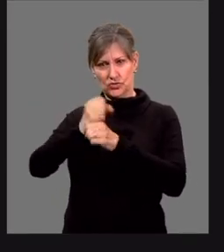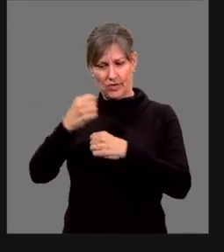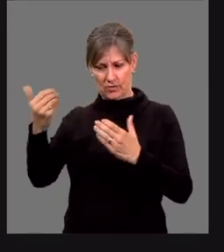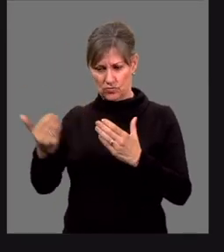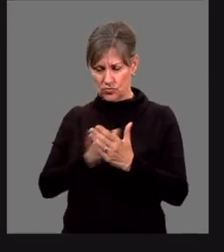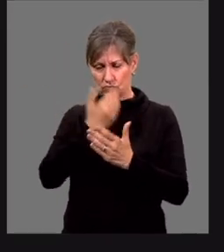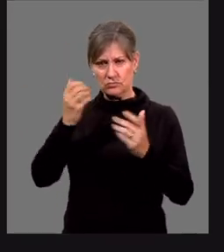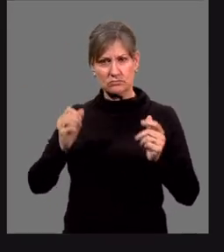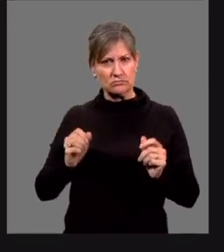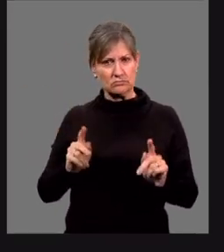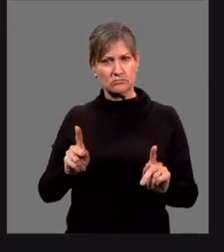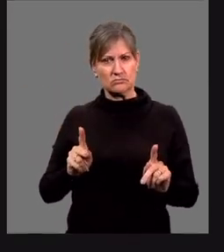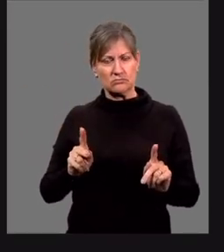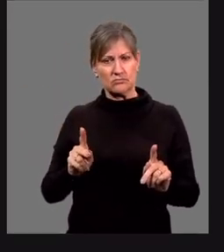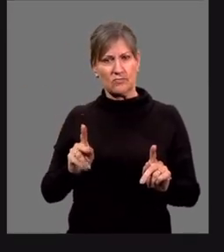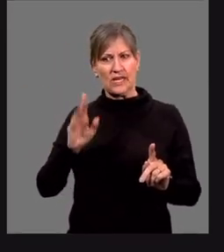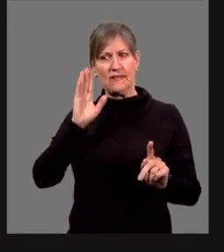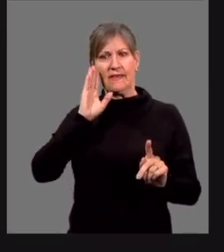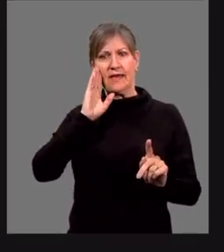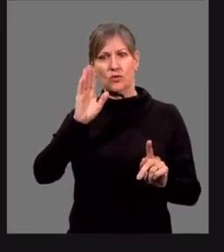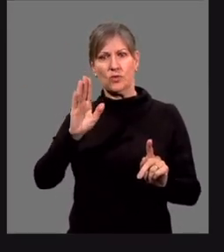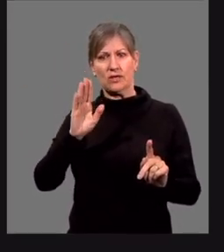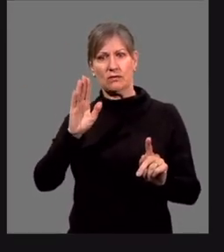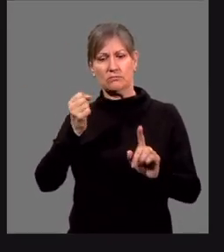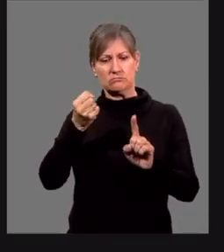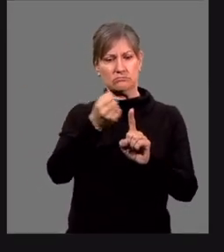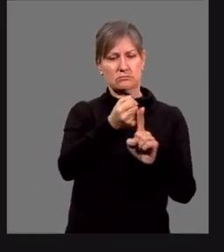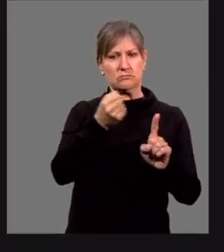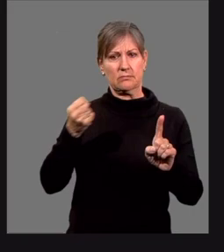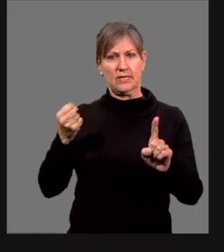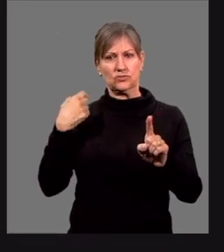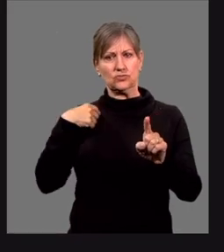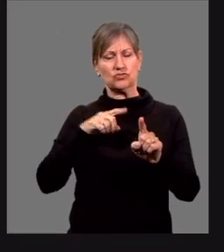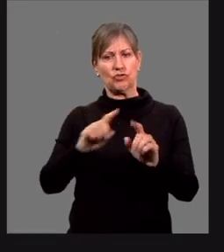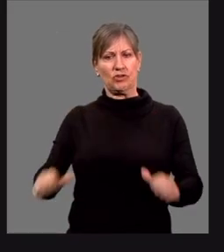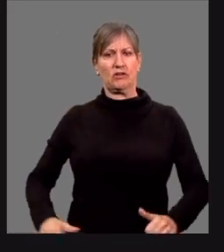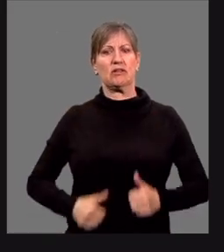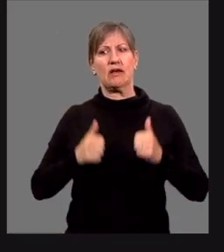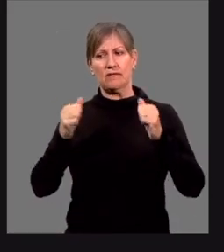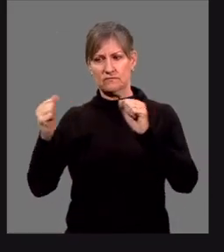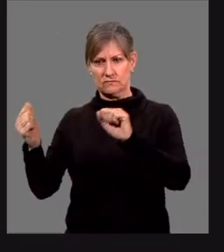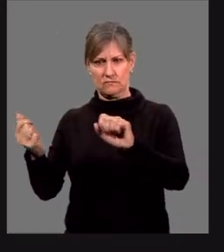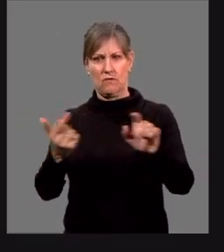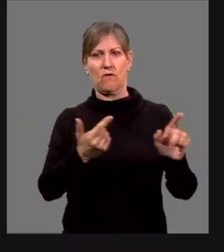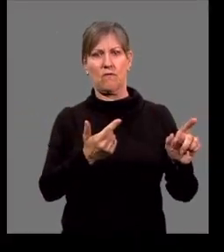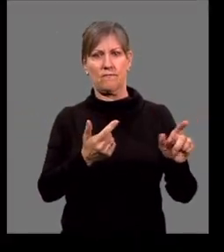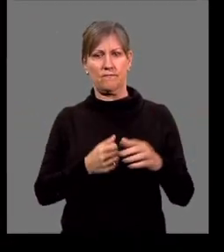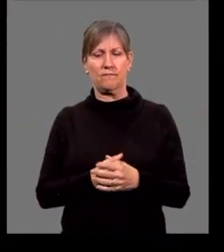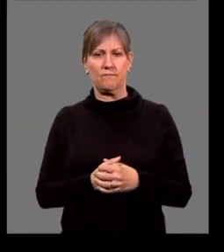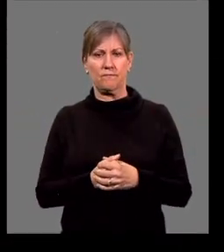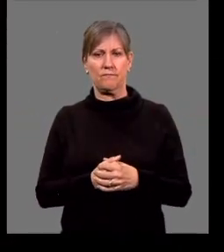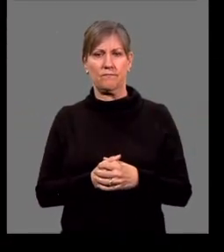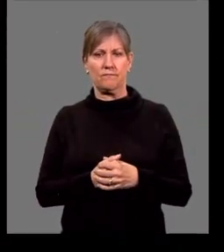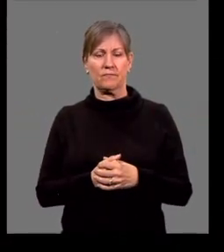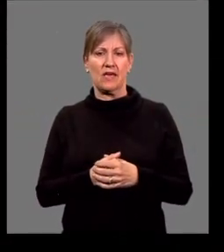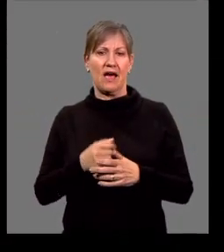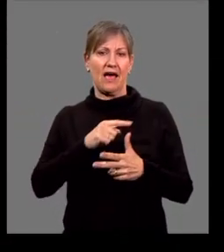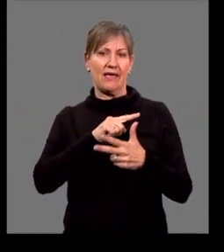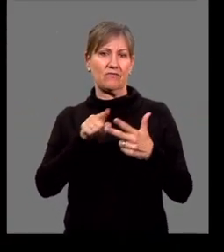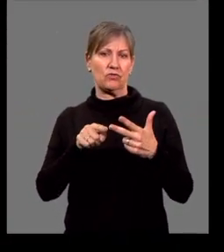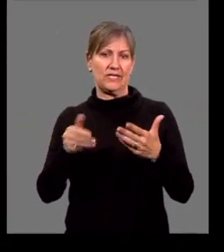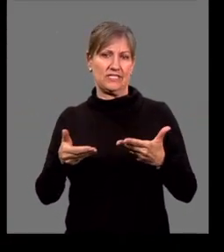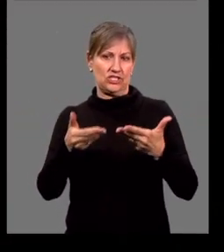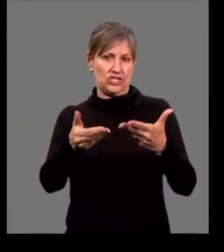new opportunities that will have a lifelong impact on all of your lives. I have